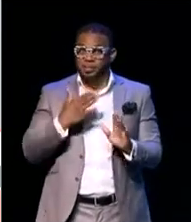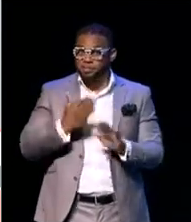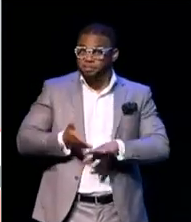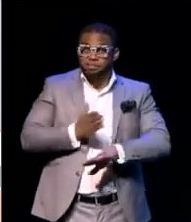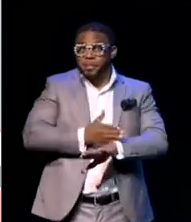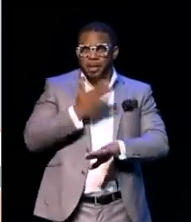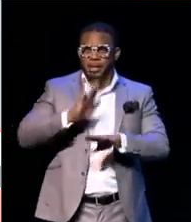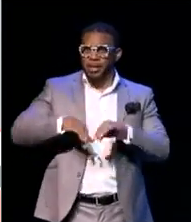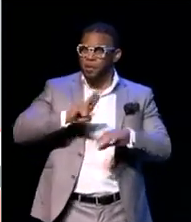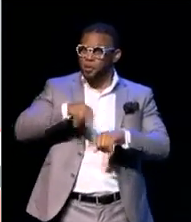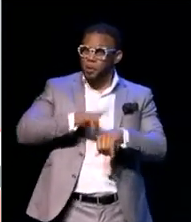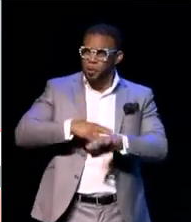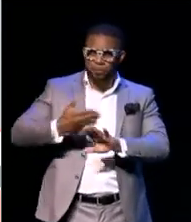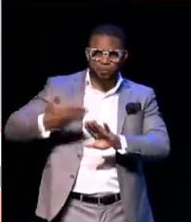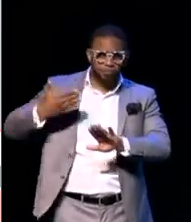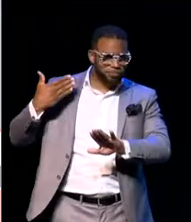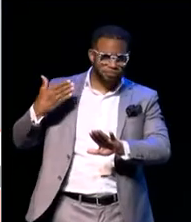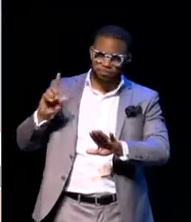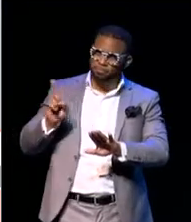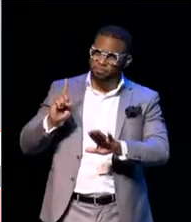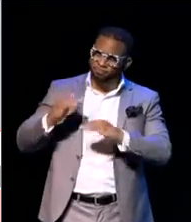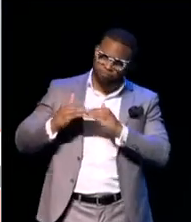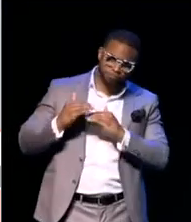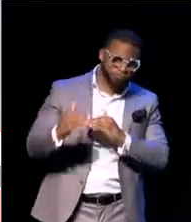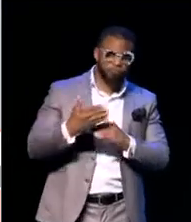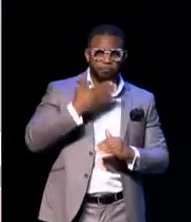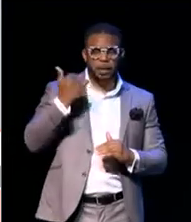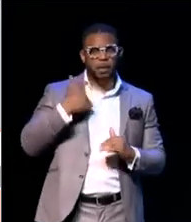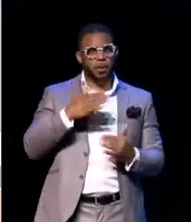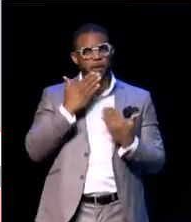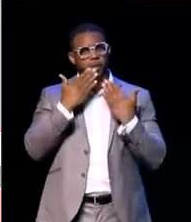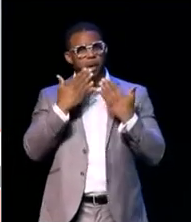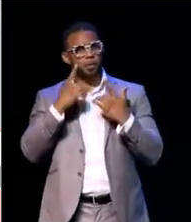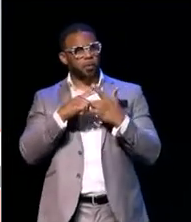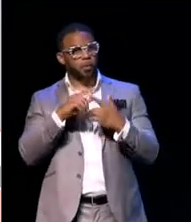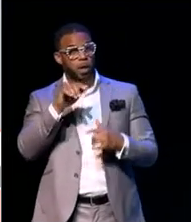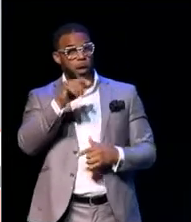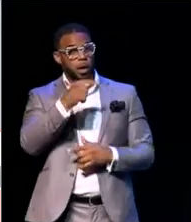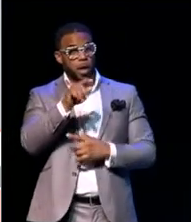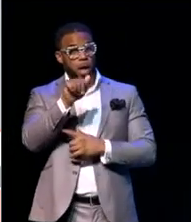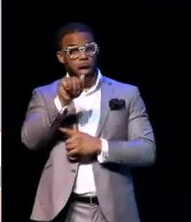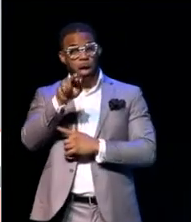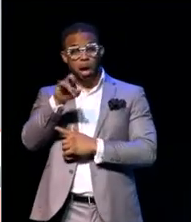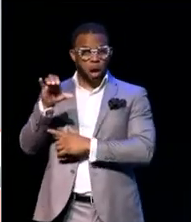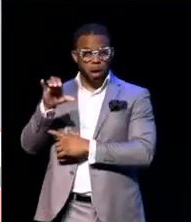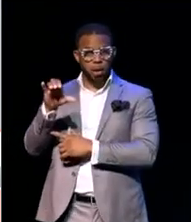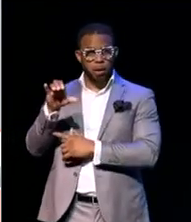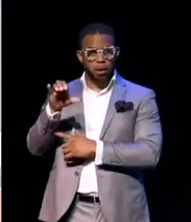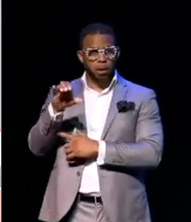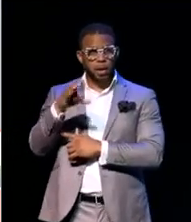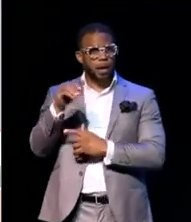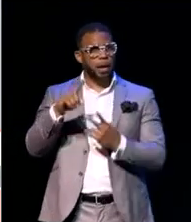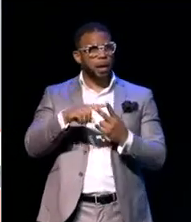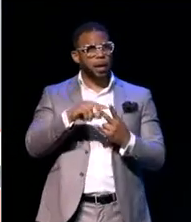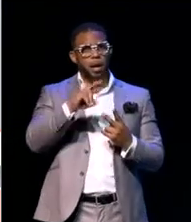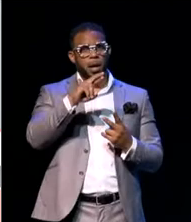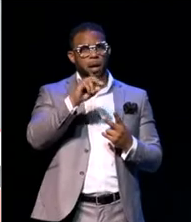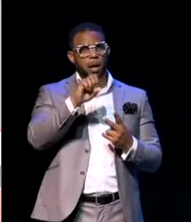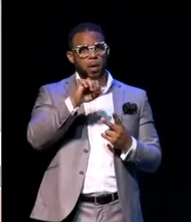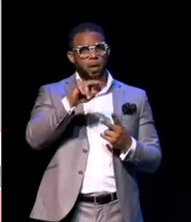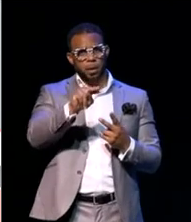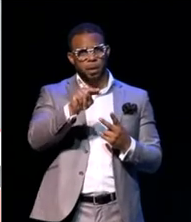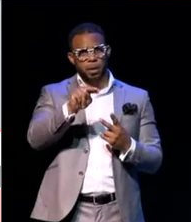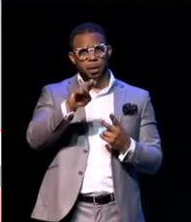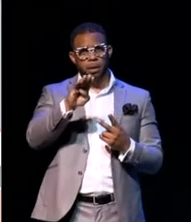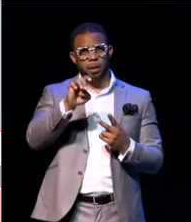better than normal. We are grateful to the ARC and to Rasan Bernard, who is